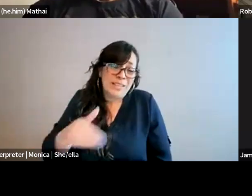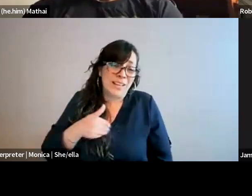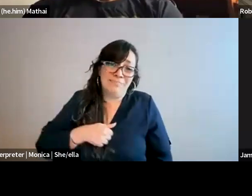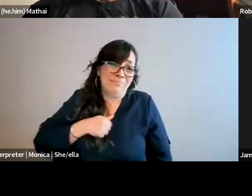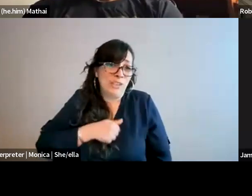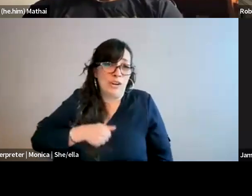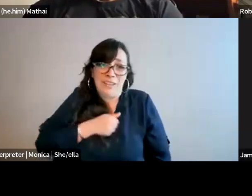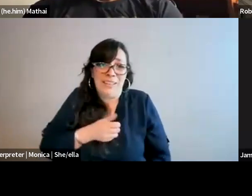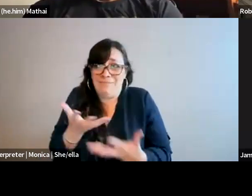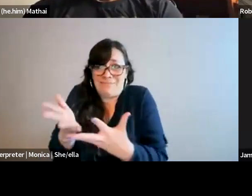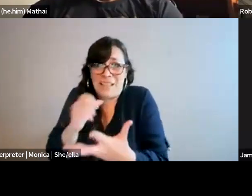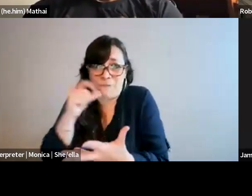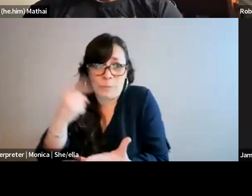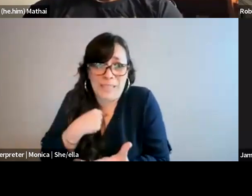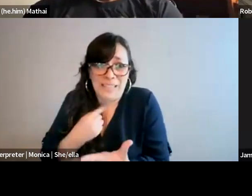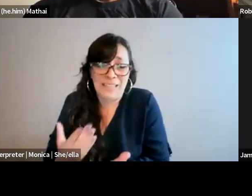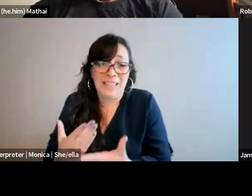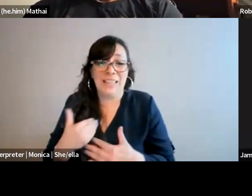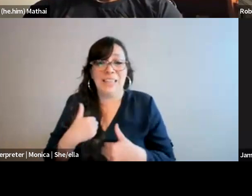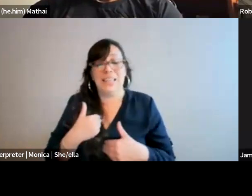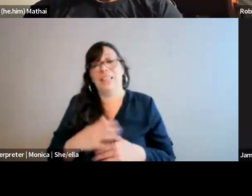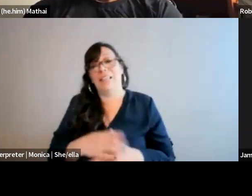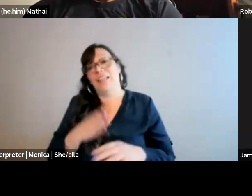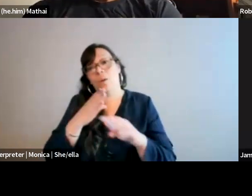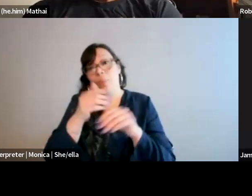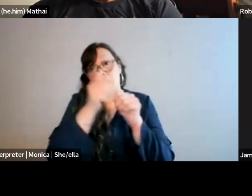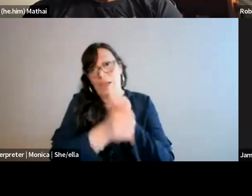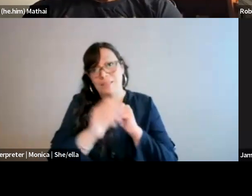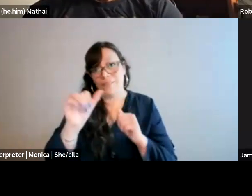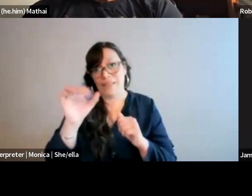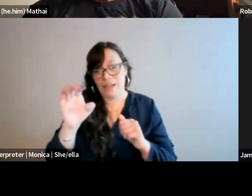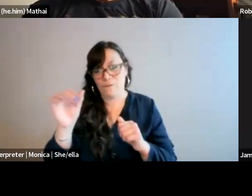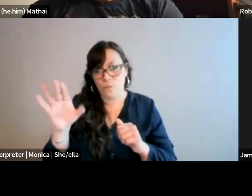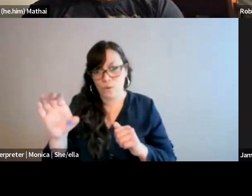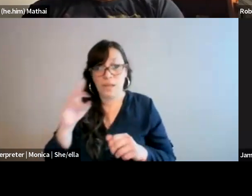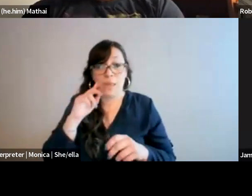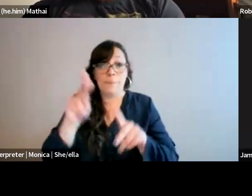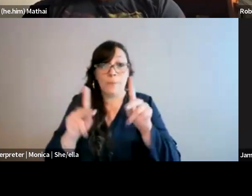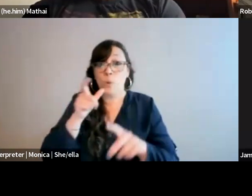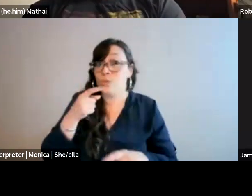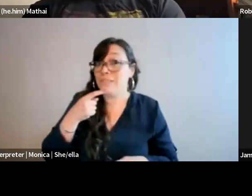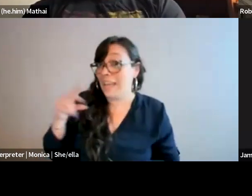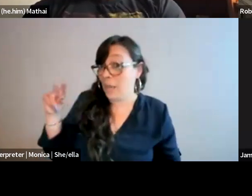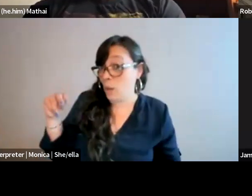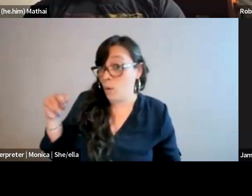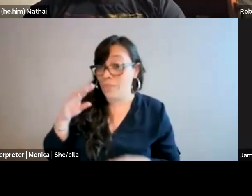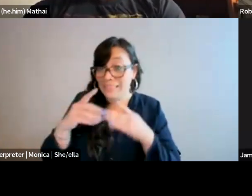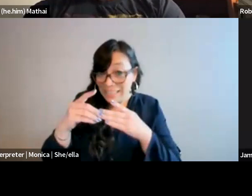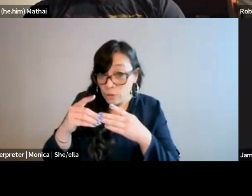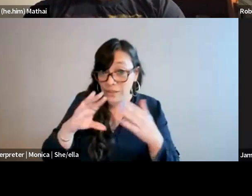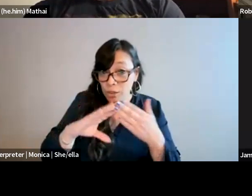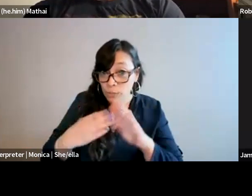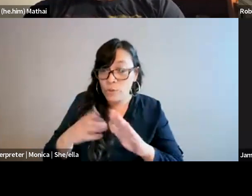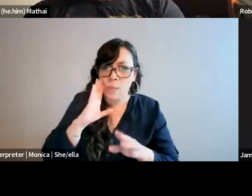right? And unfortunately, with the passage of care courts, those who say no, the leaders in these communities, are